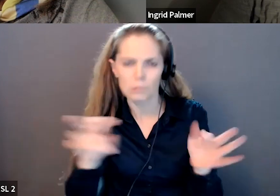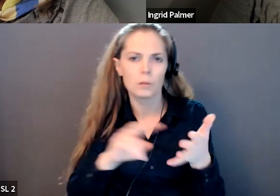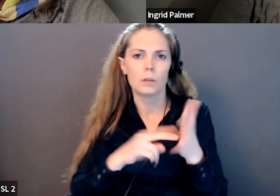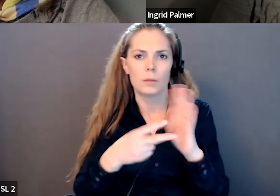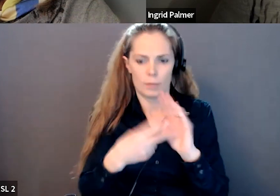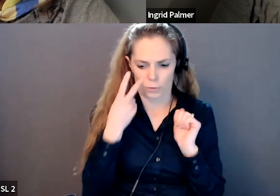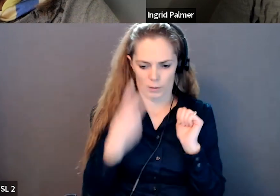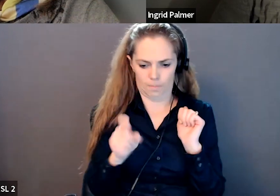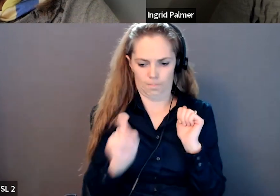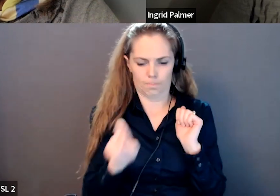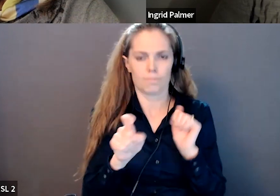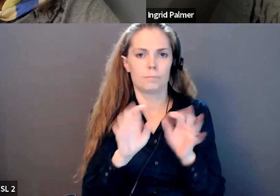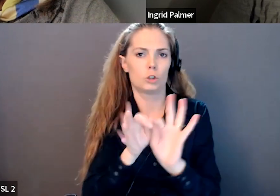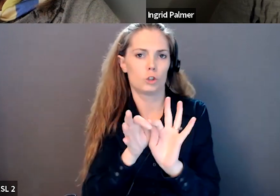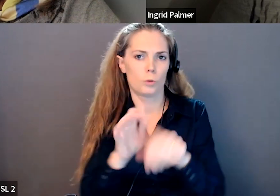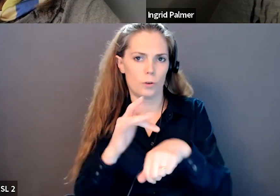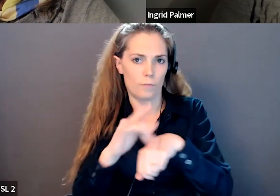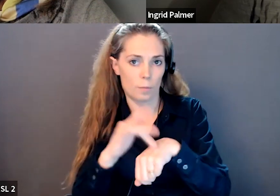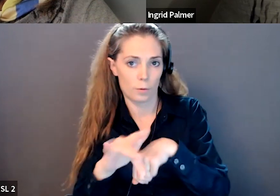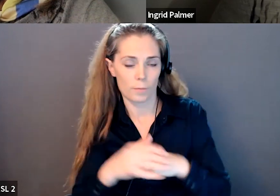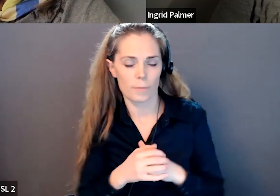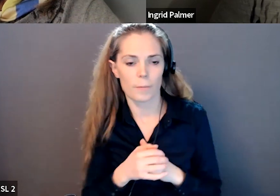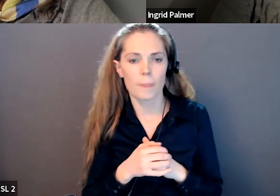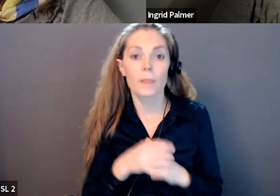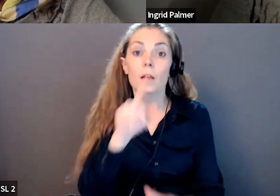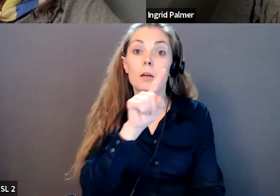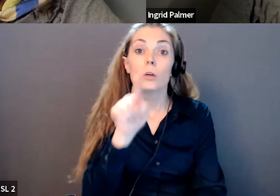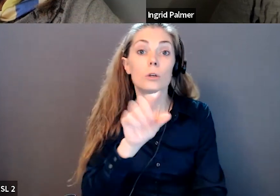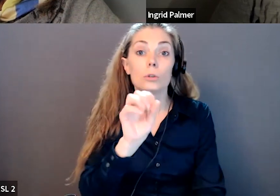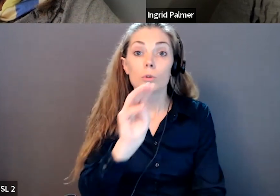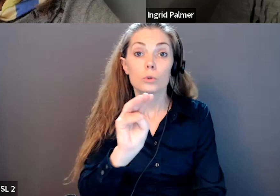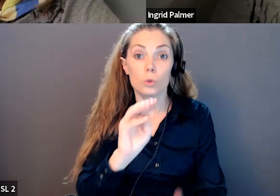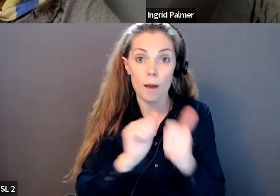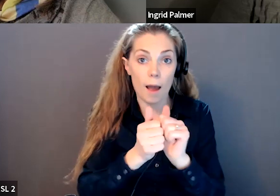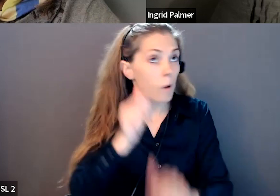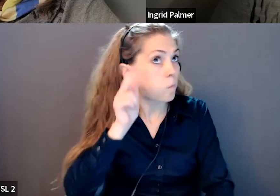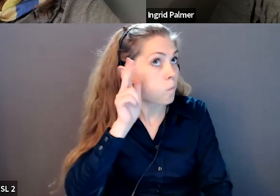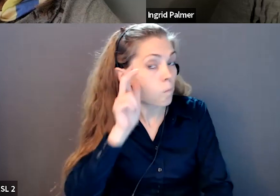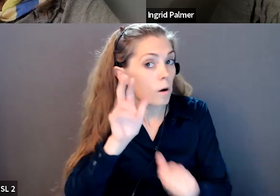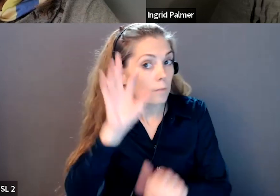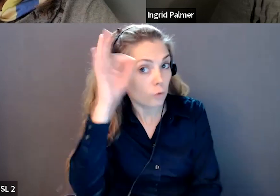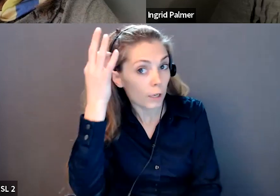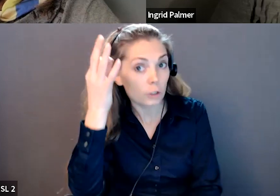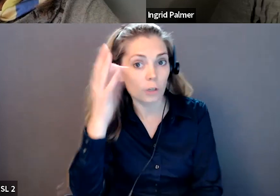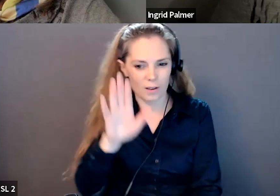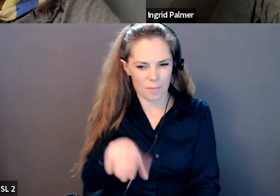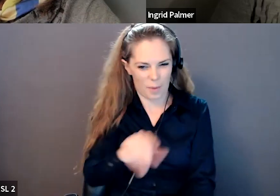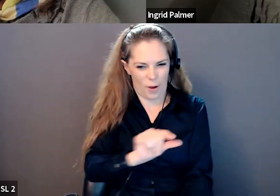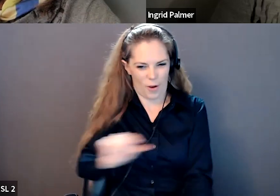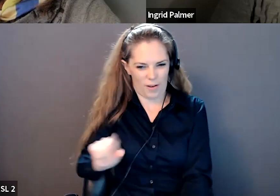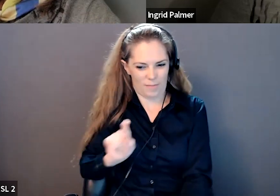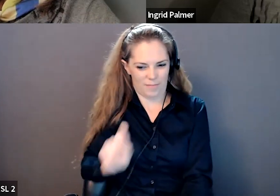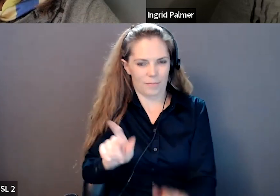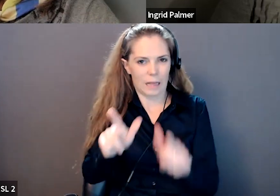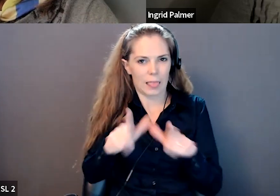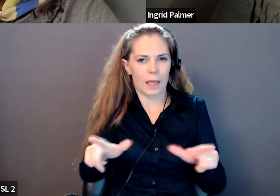In Zoom, select the French language channel by clicking on the interpretation